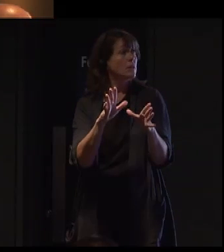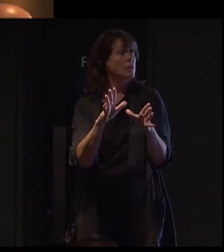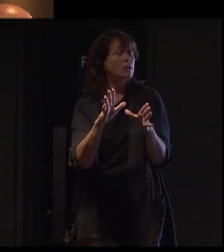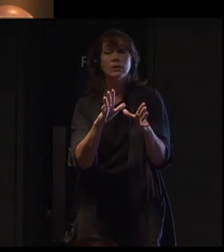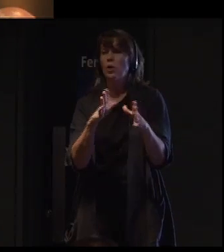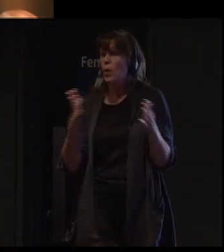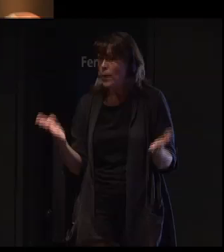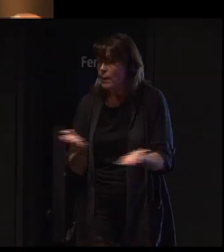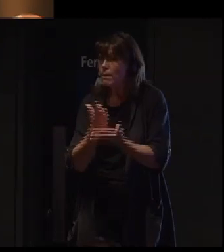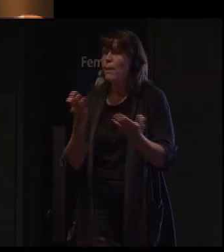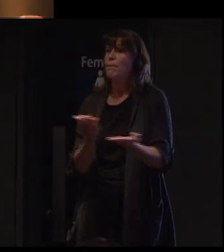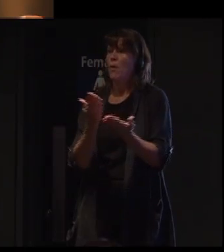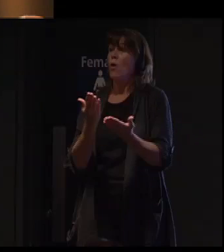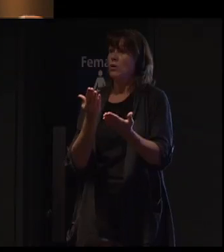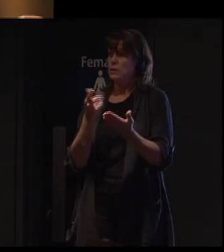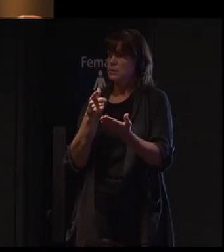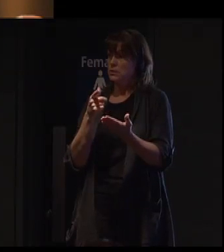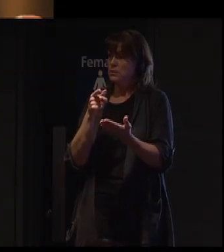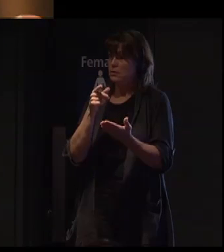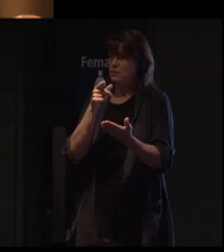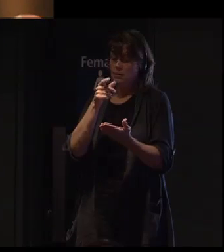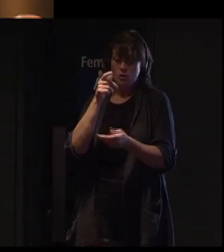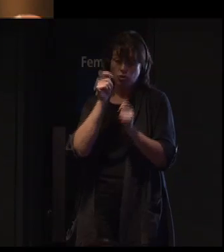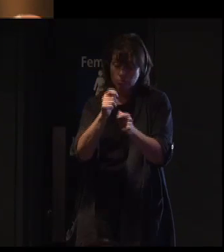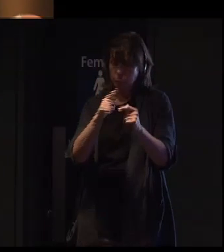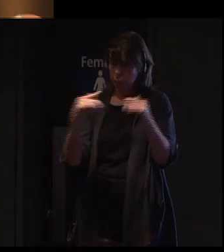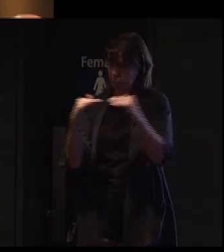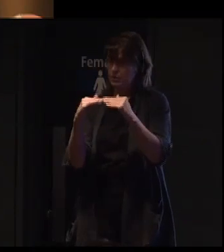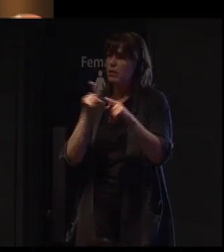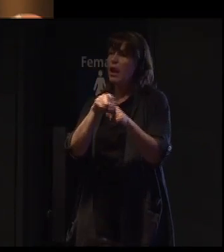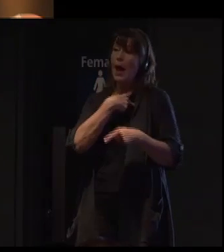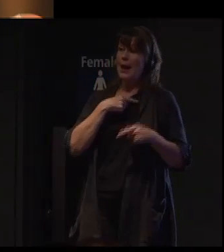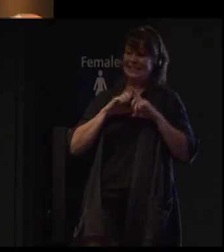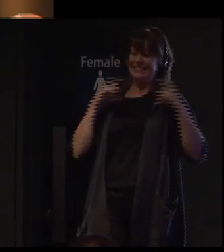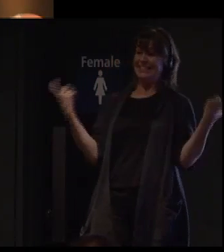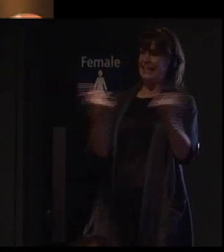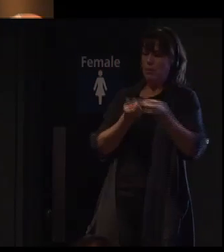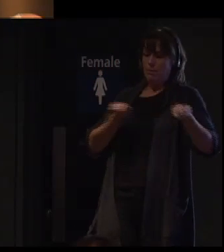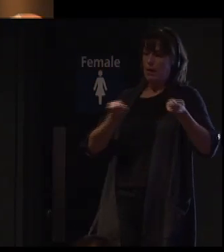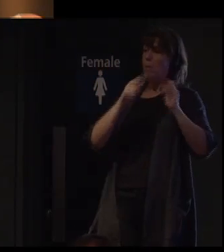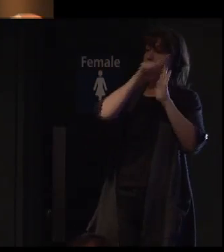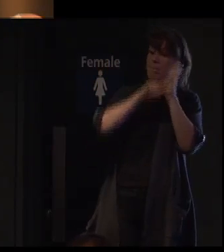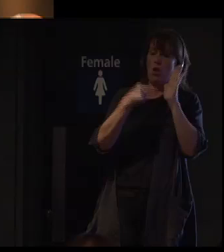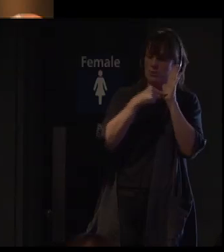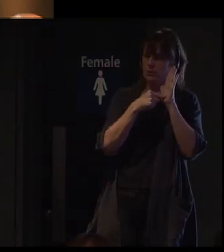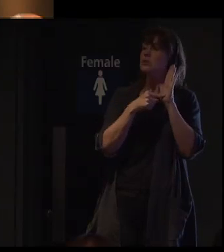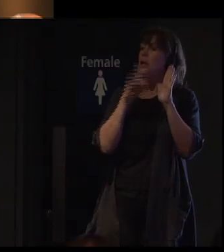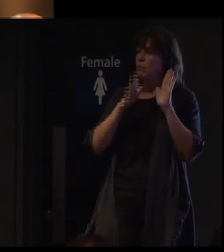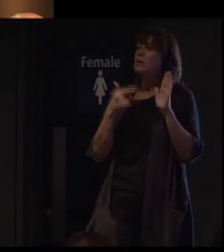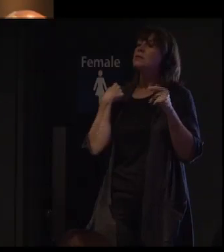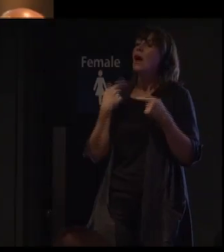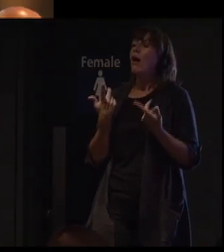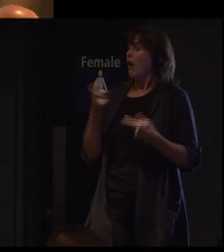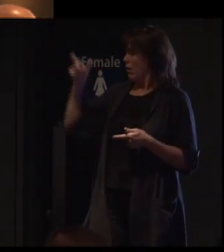It promotes treatment of vulnerable fans as part of the stadium management policy. It promotes the appointment